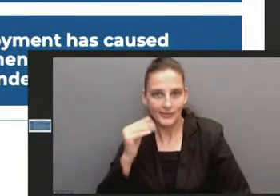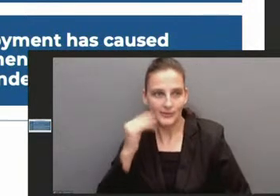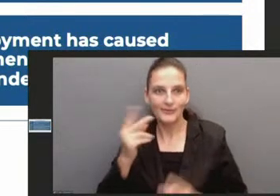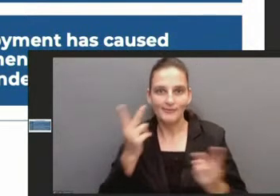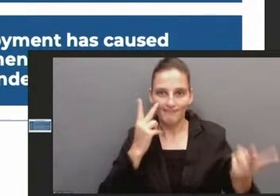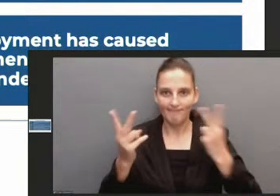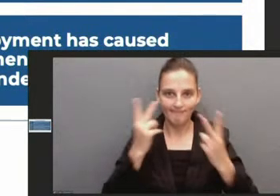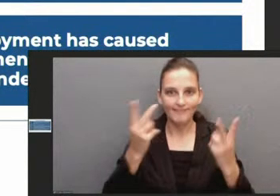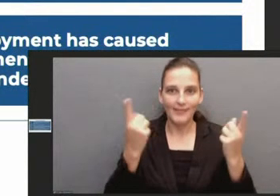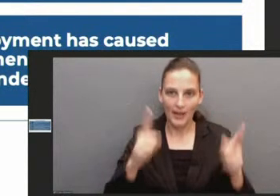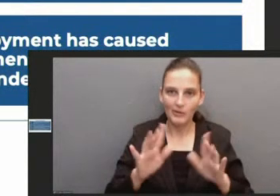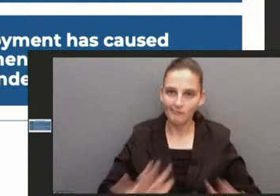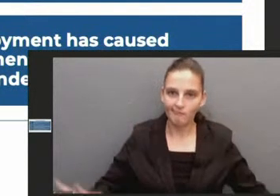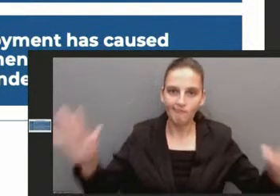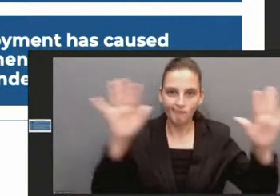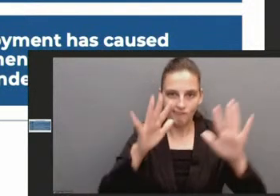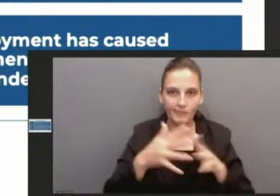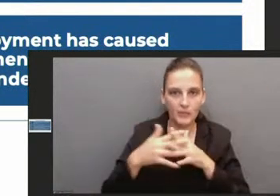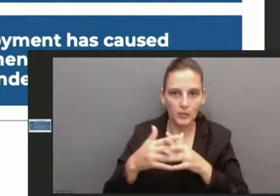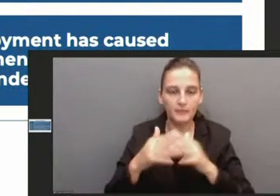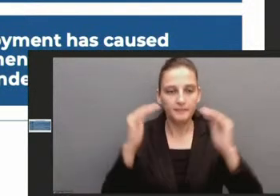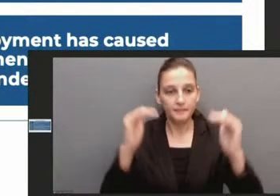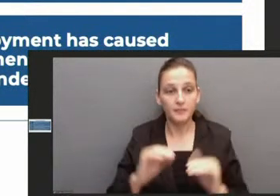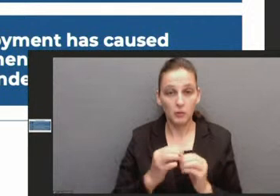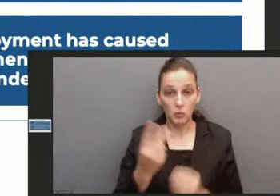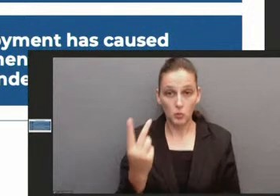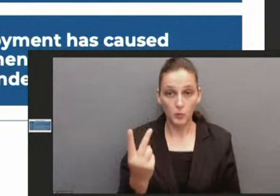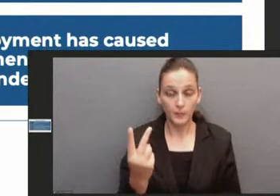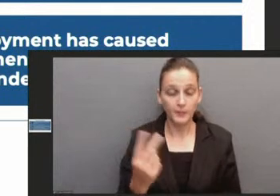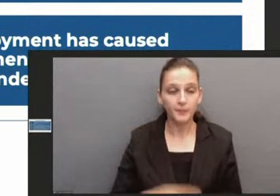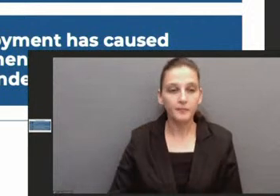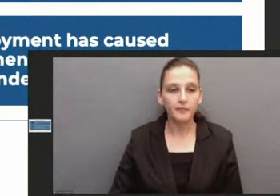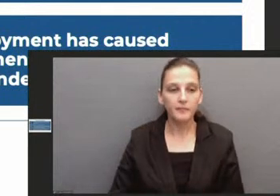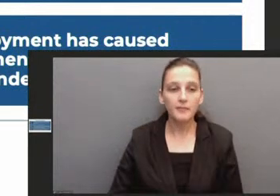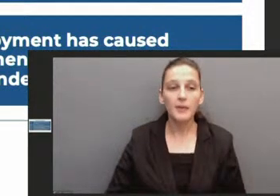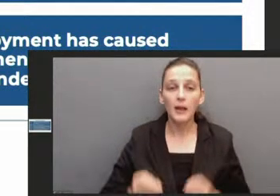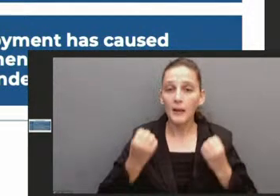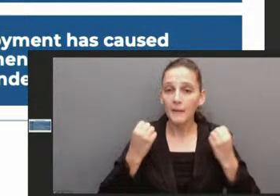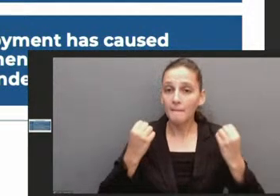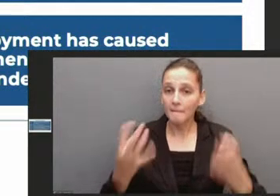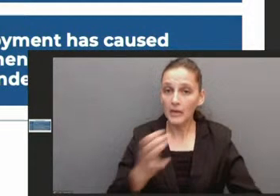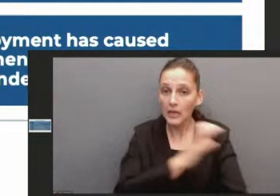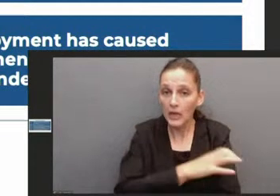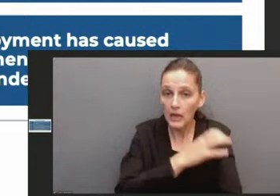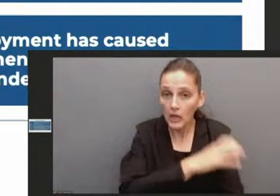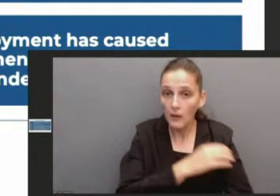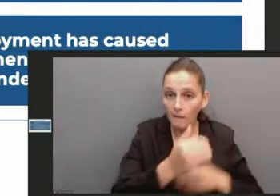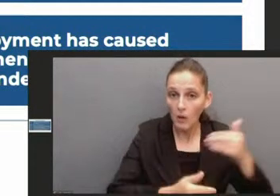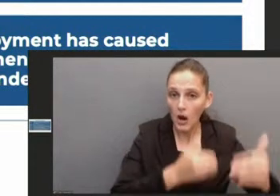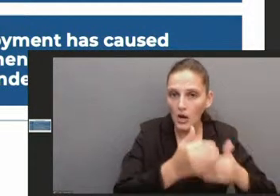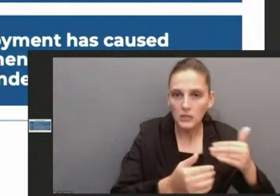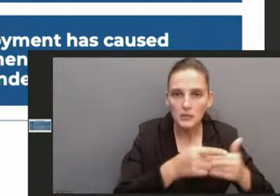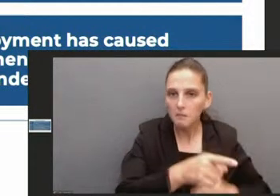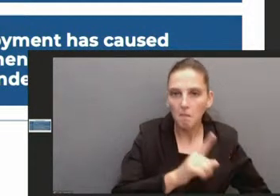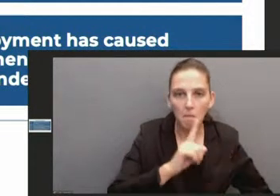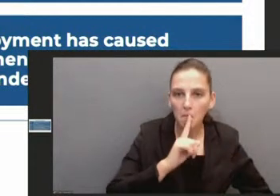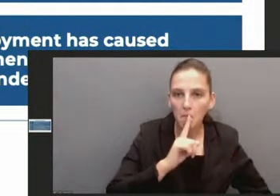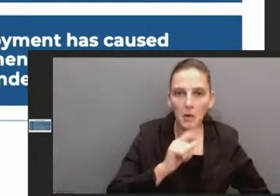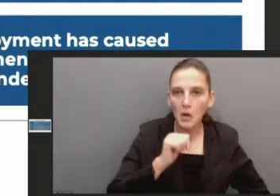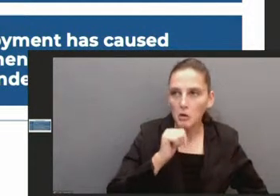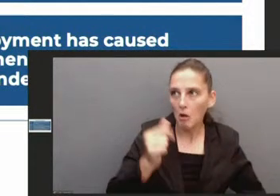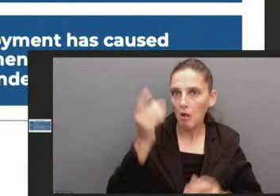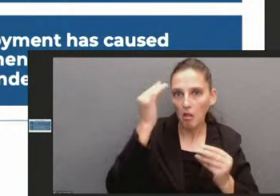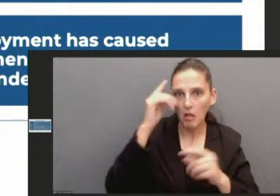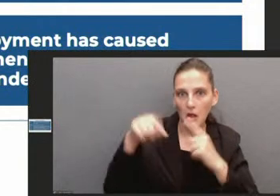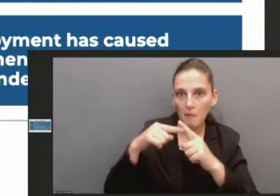nation. Problem statement number 2 is many clinical processes are not calibrated to consider the entire